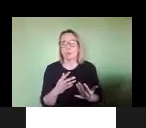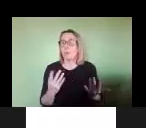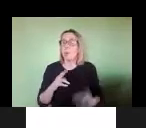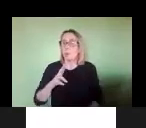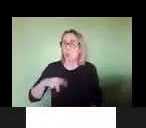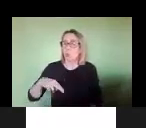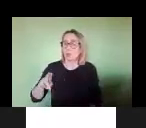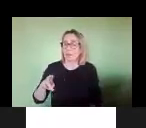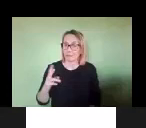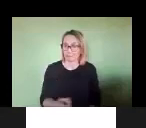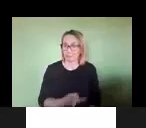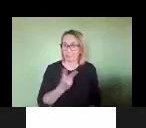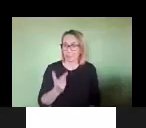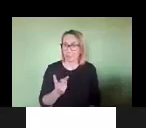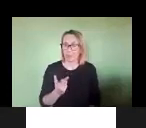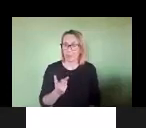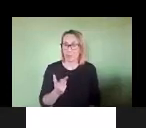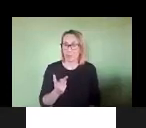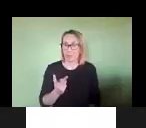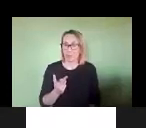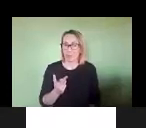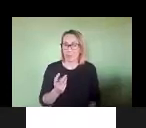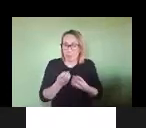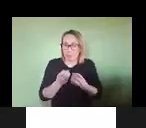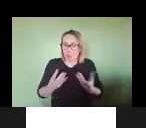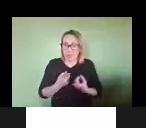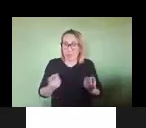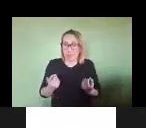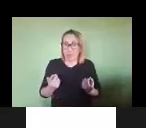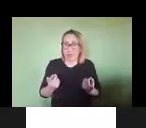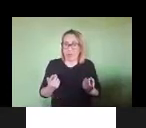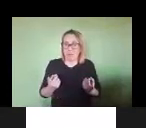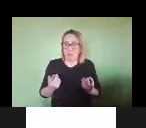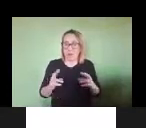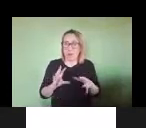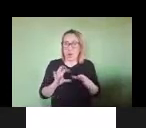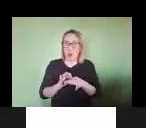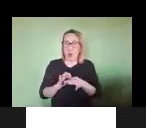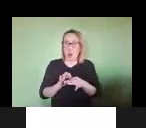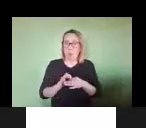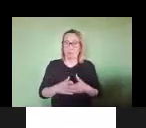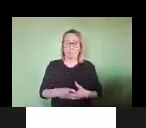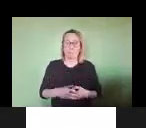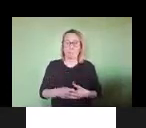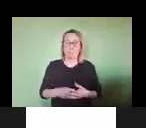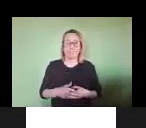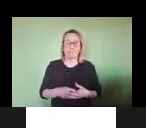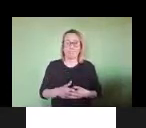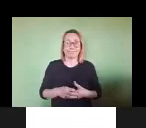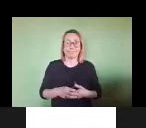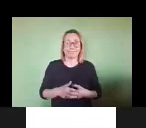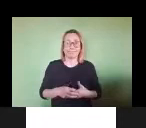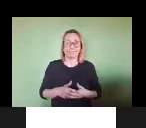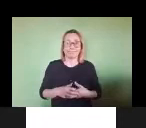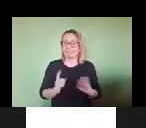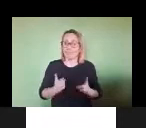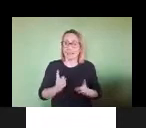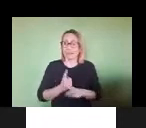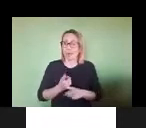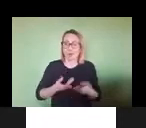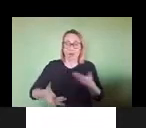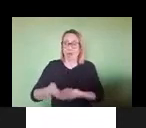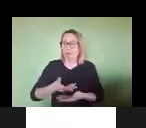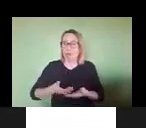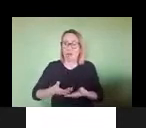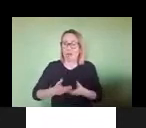WhatsApp. Without that, we would be in the house ourselves. We couldn't talk to you. We couldn't